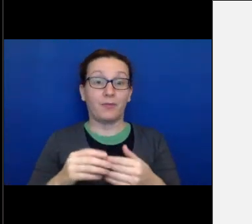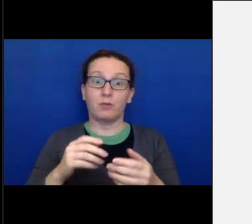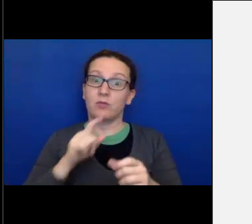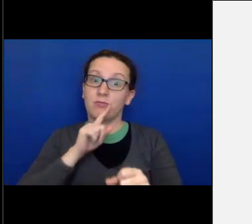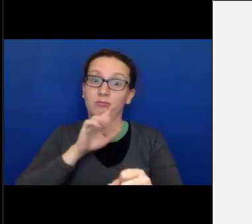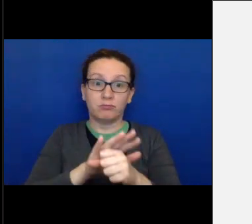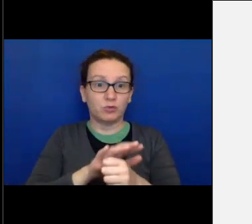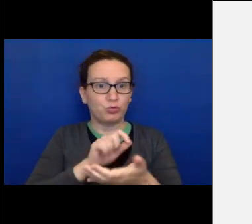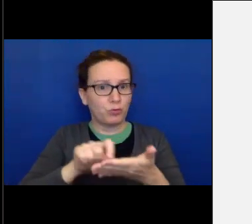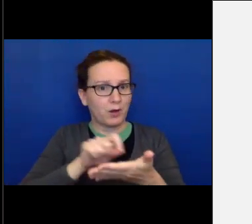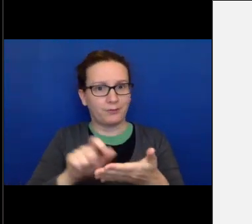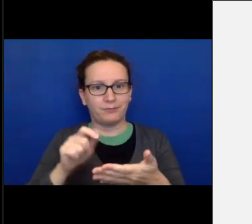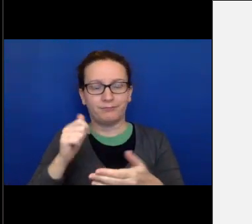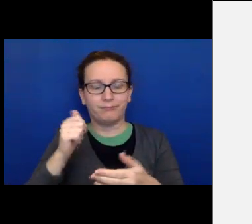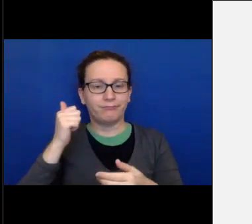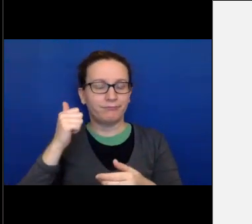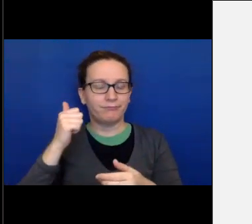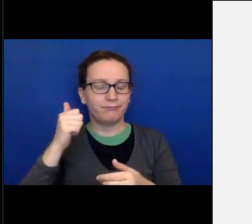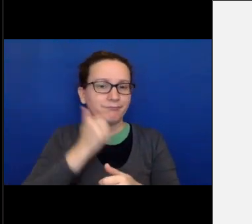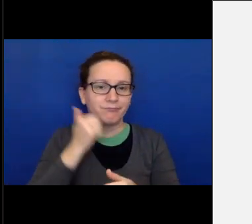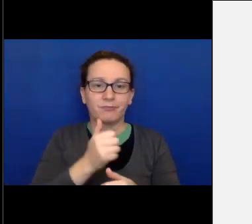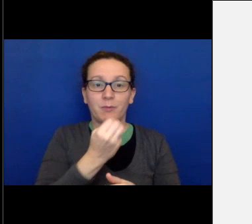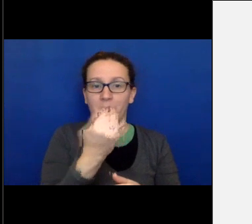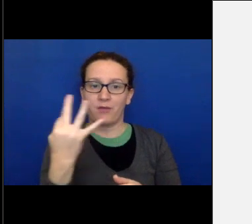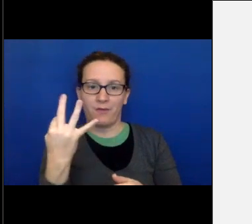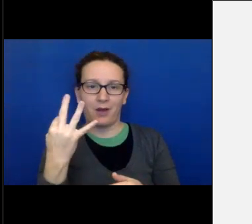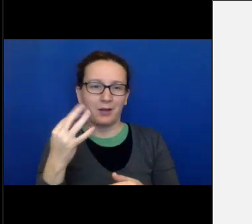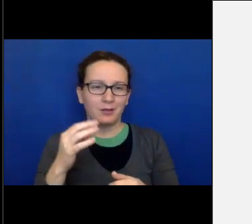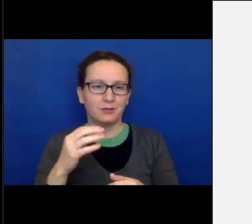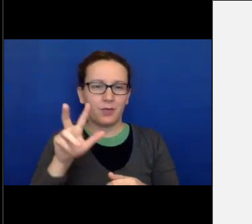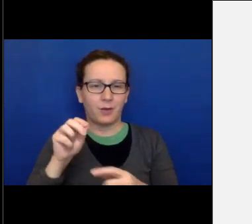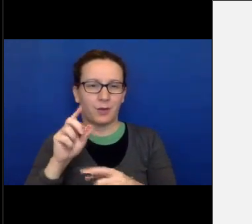weekday, right? Monday through Friday for 30 minutes.